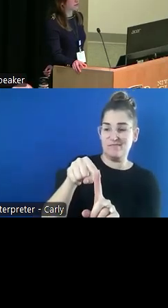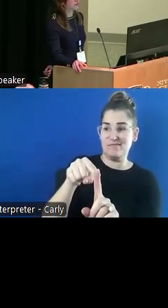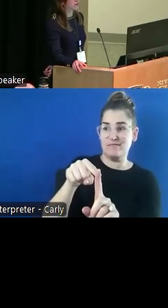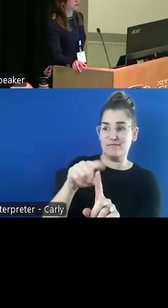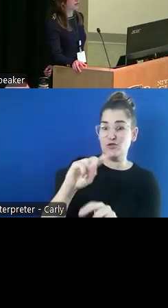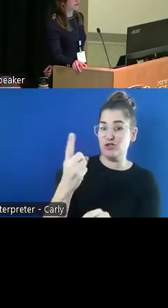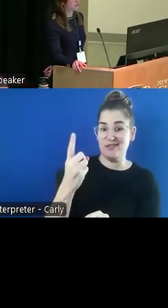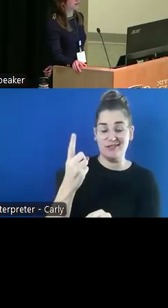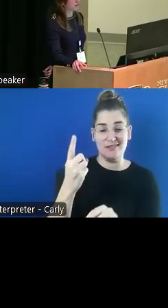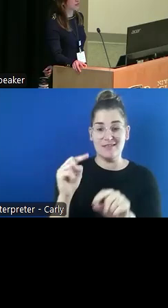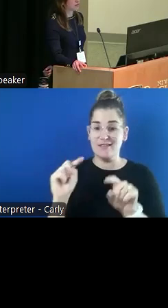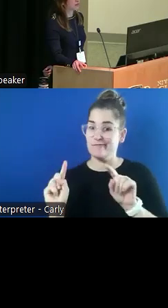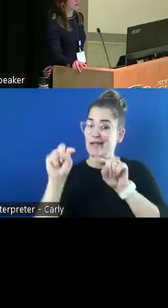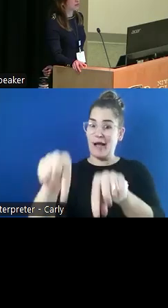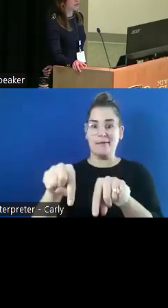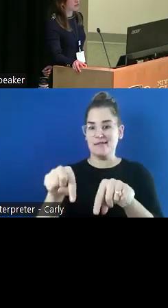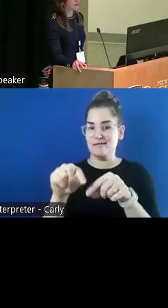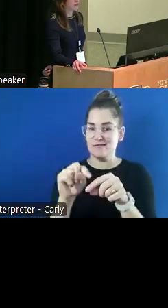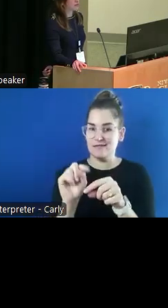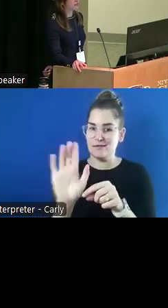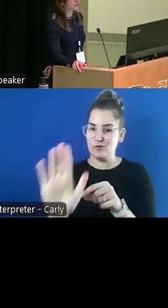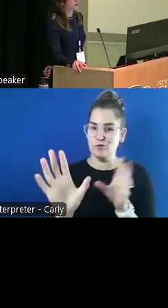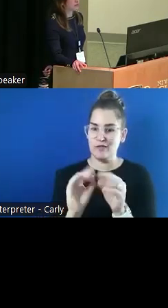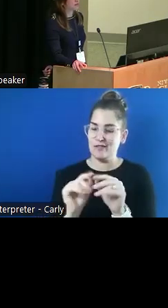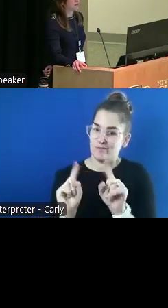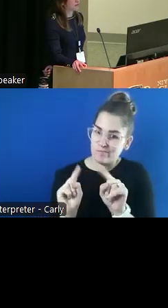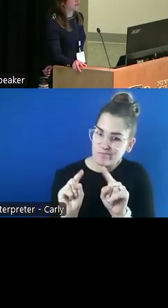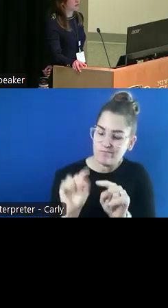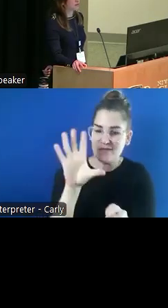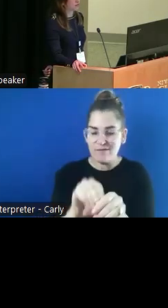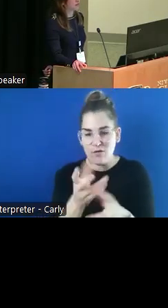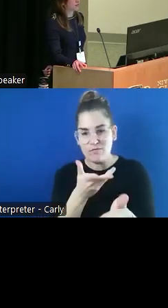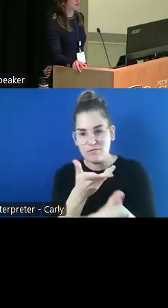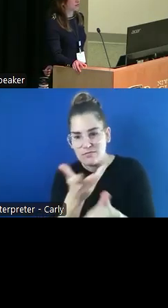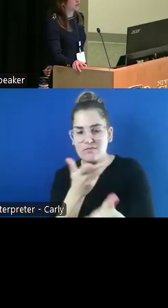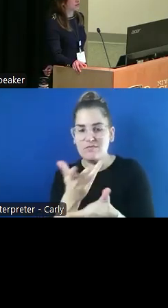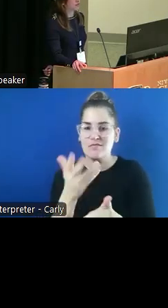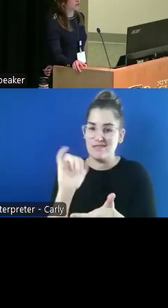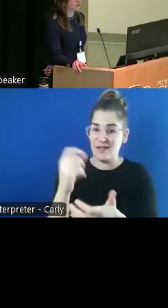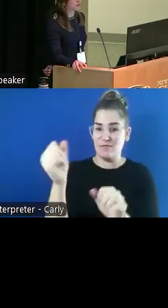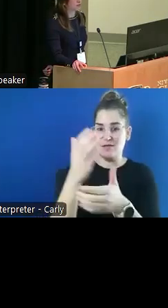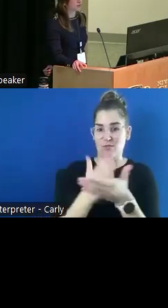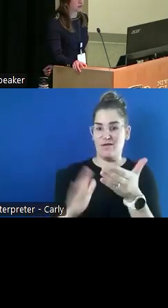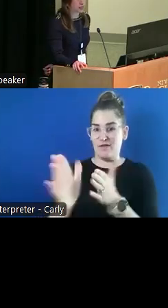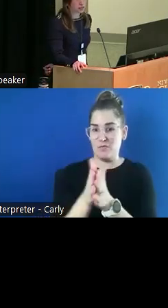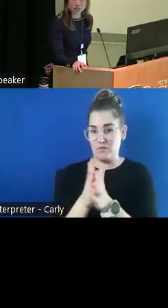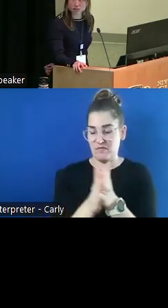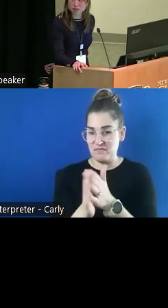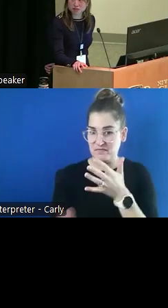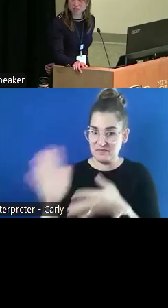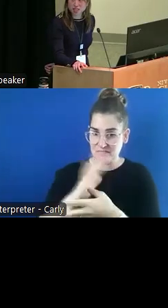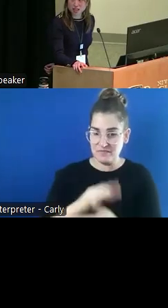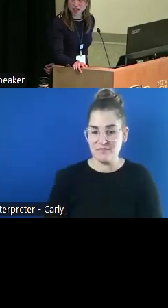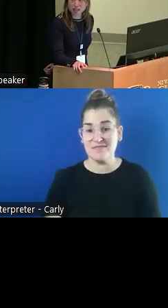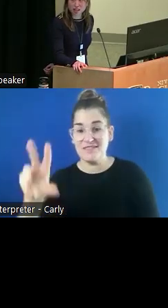or preliminary as session attendance and engagement in psychotherapy as an effort of motivation. And you have